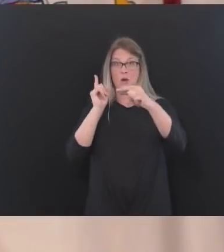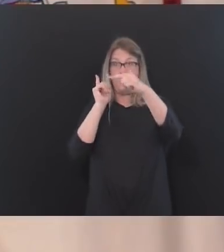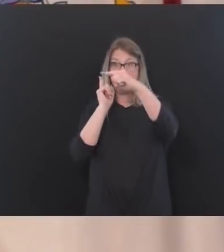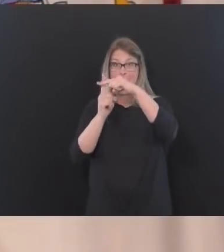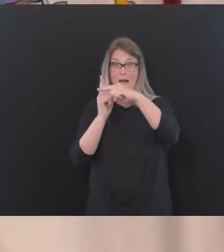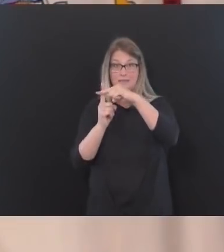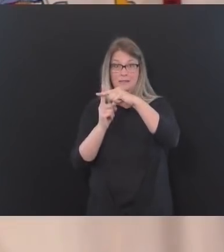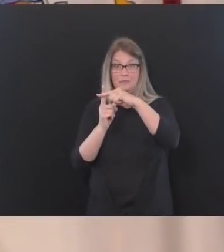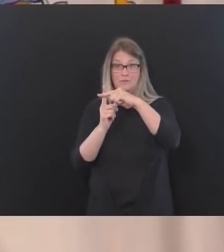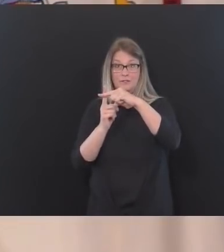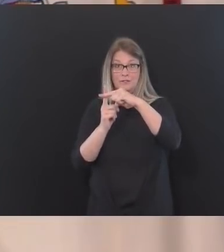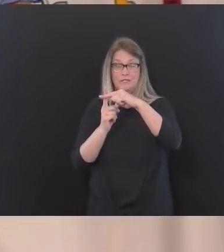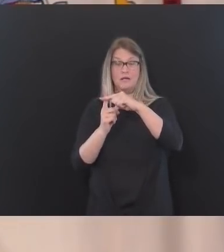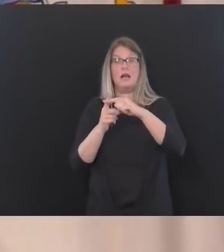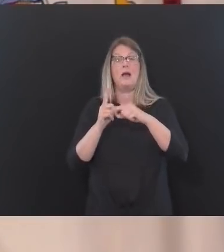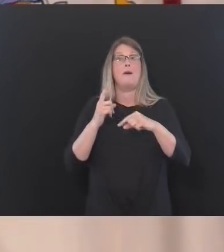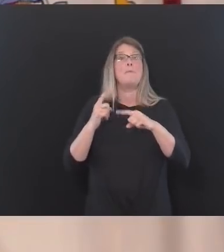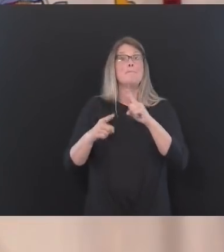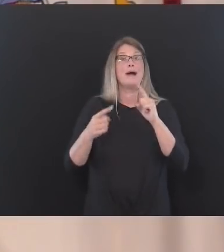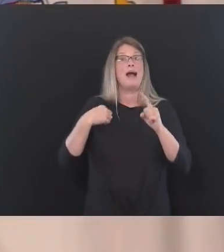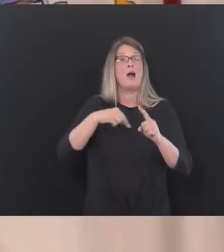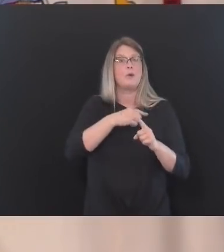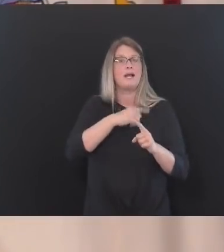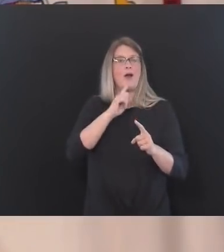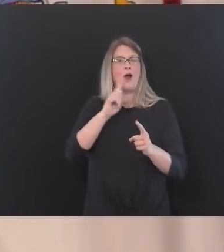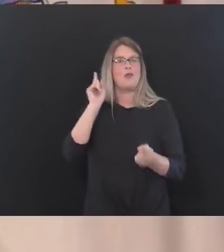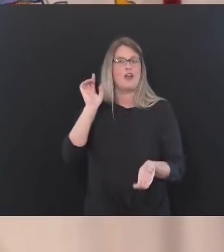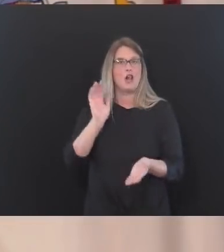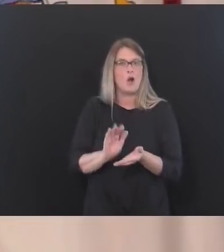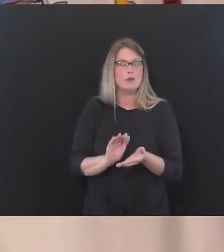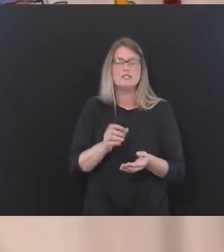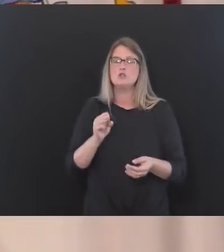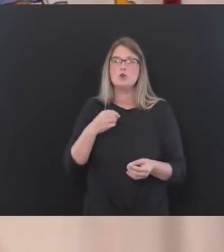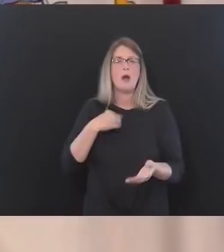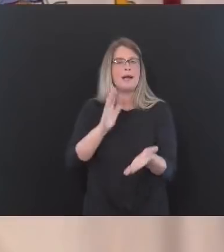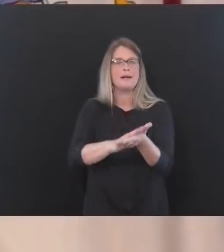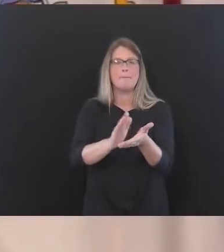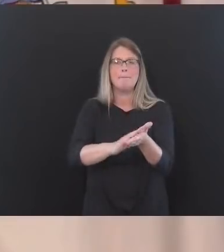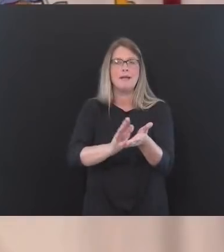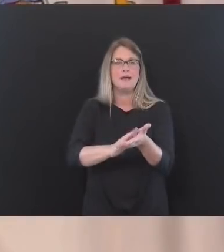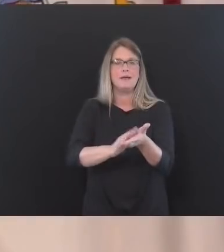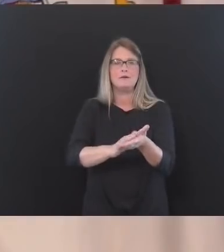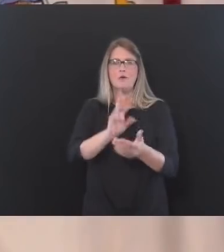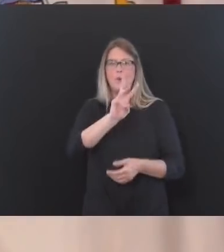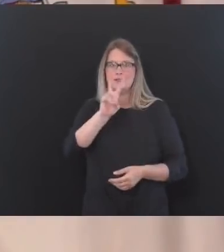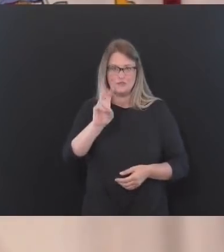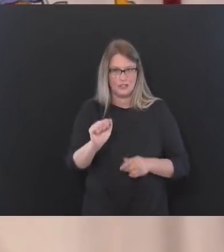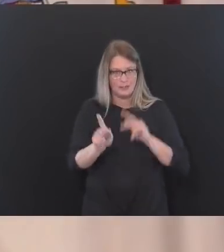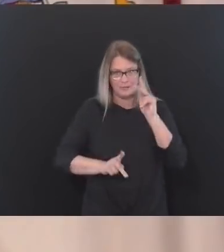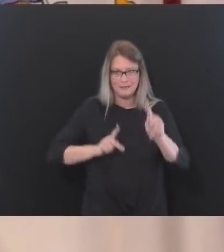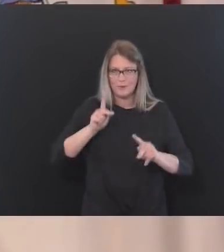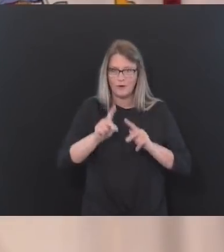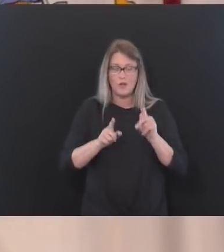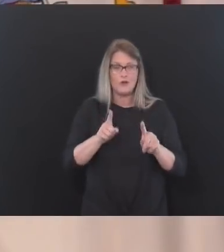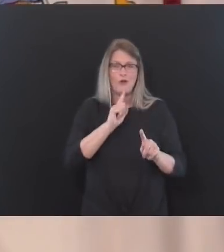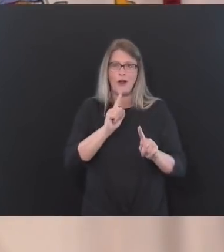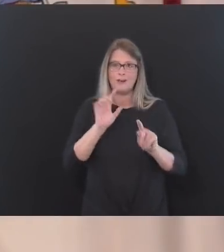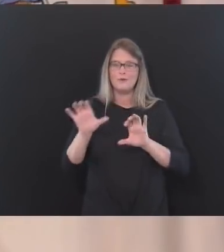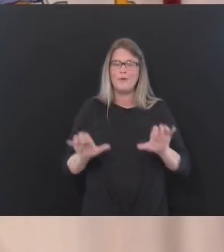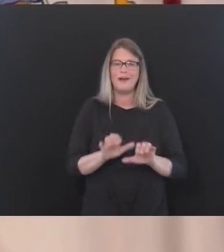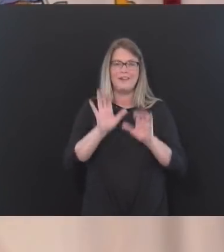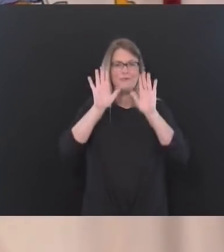the lowest. And so I commend all West Virginians again and again. You're doing great